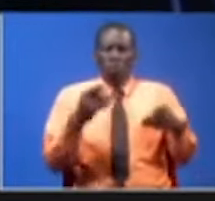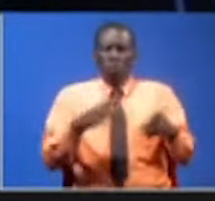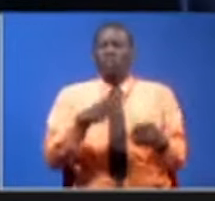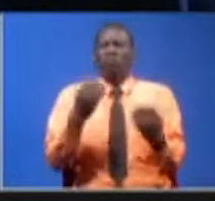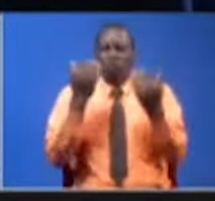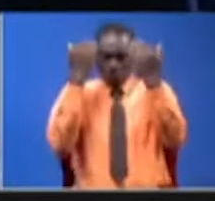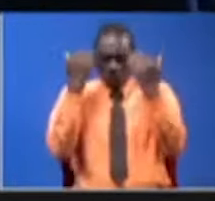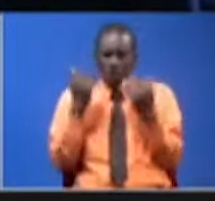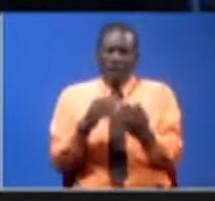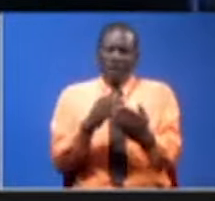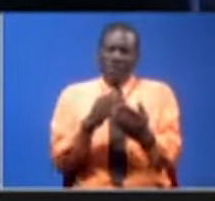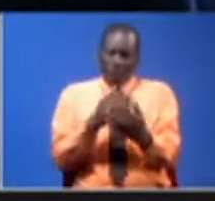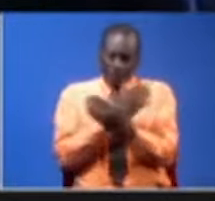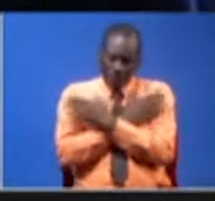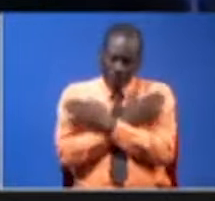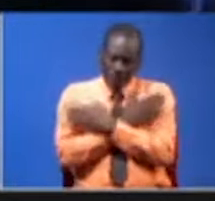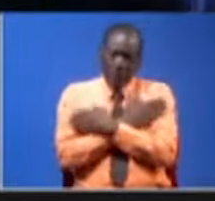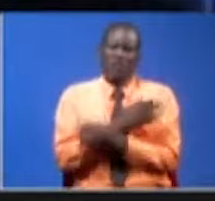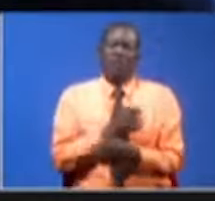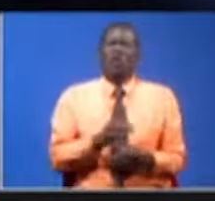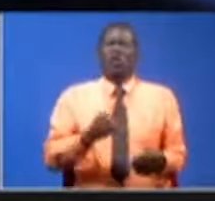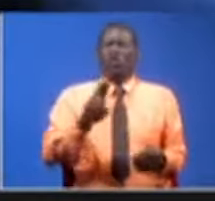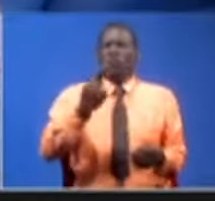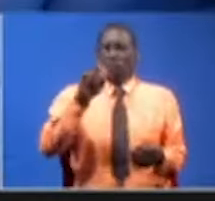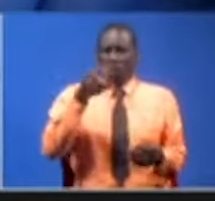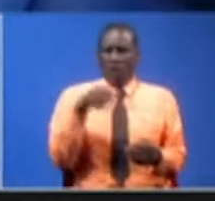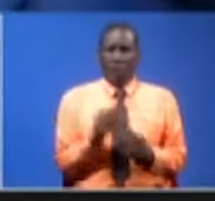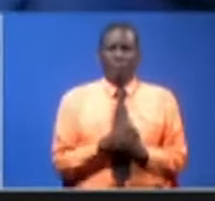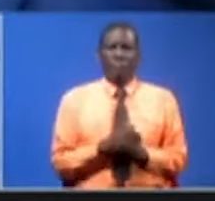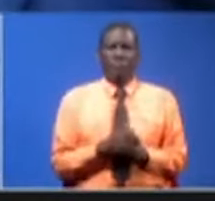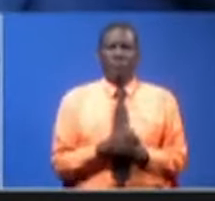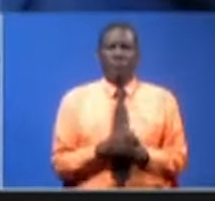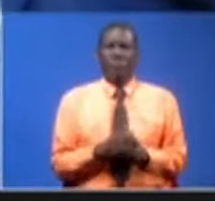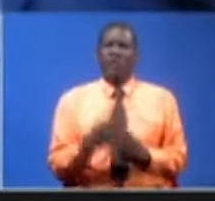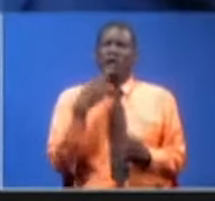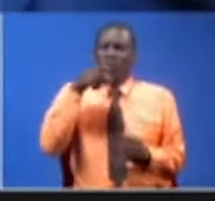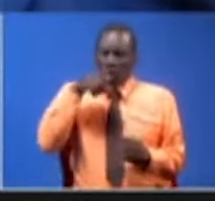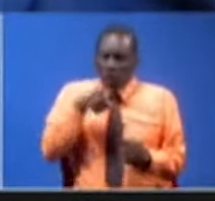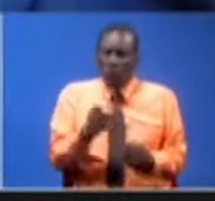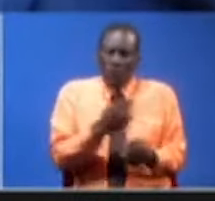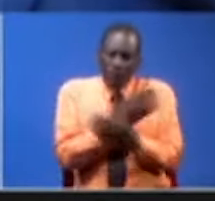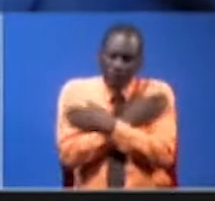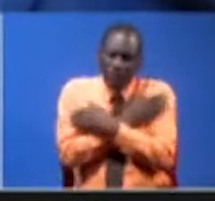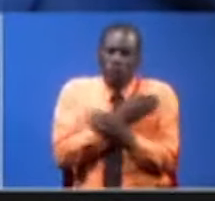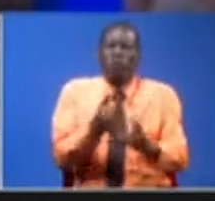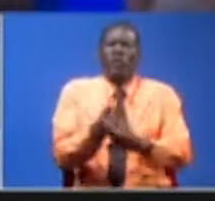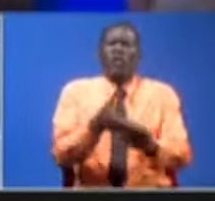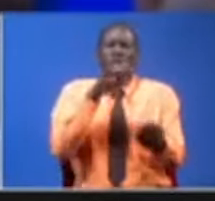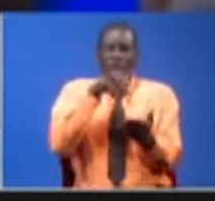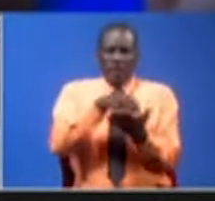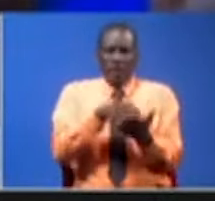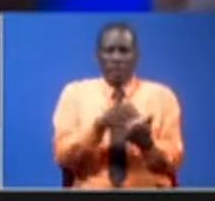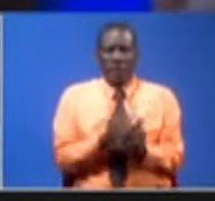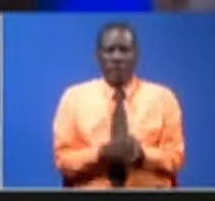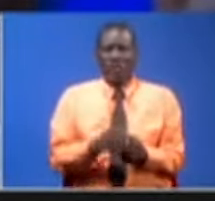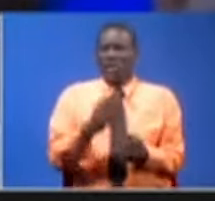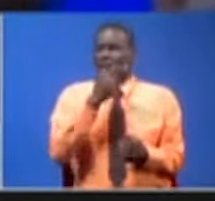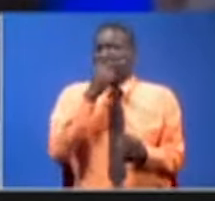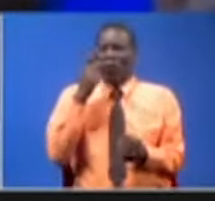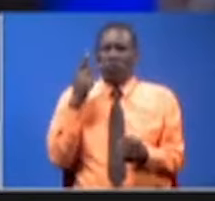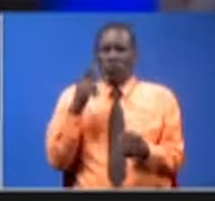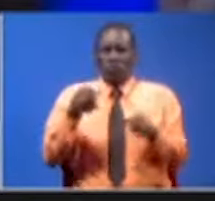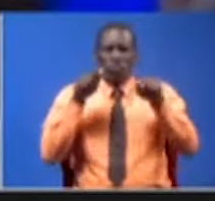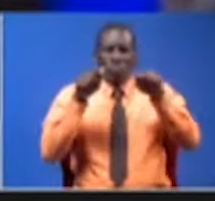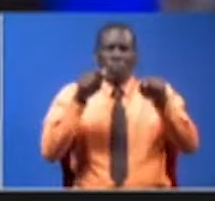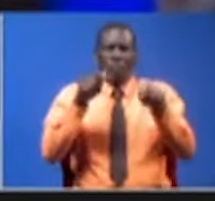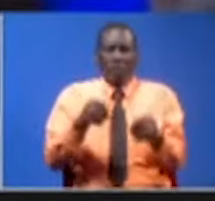the proxies of UDA. Tell your proxies to withdraw the case. Kalonzo instead blamed